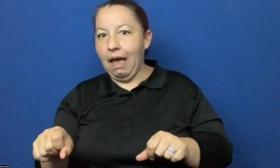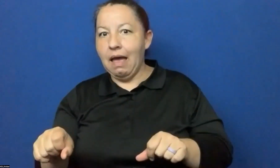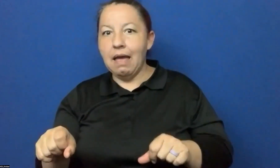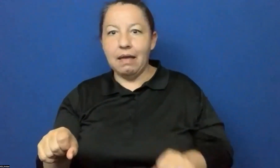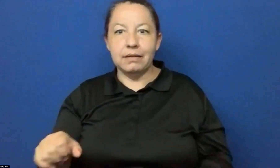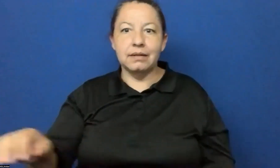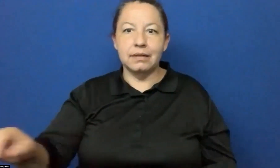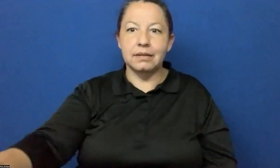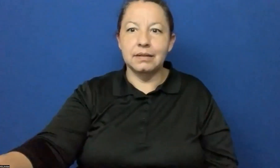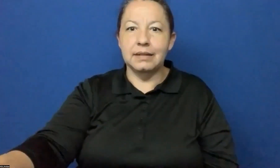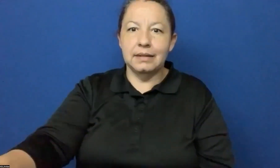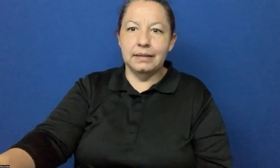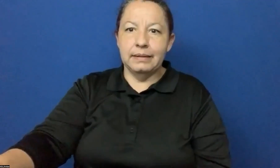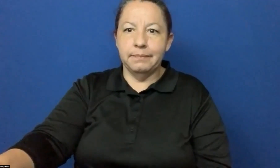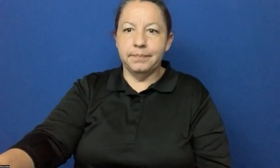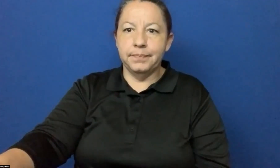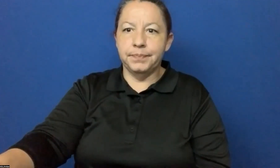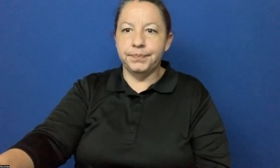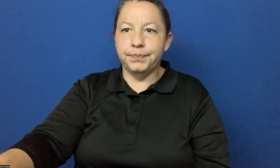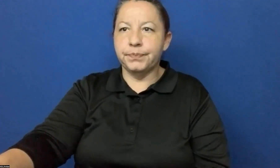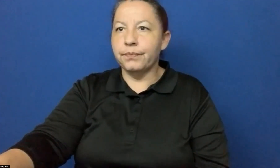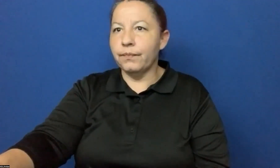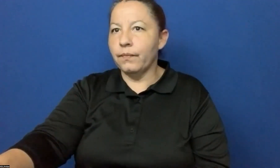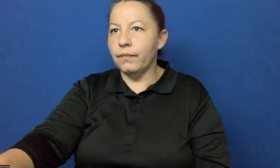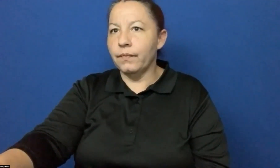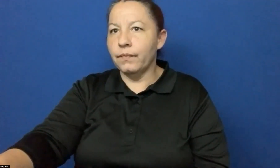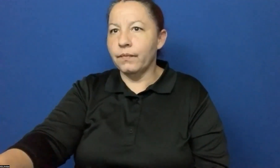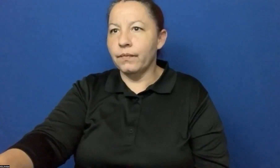Ashley. Or that your question about the link.